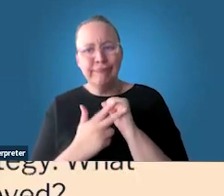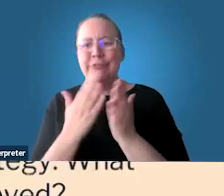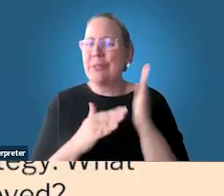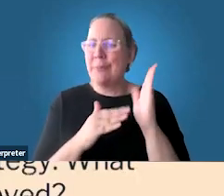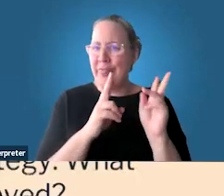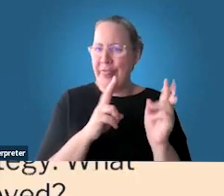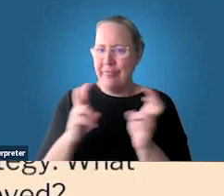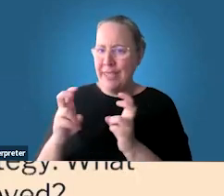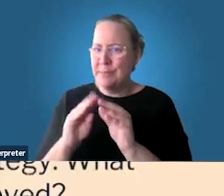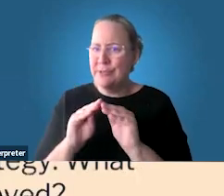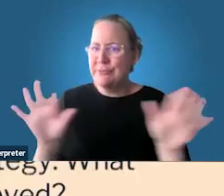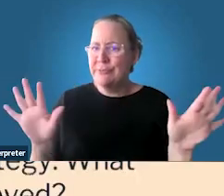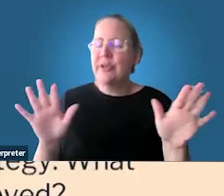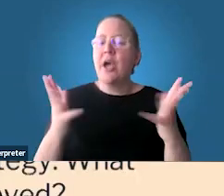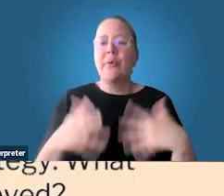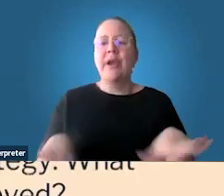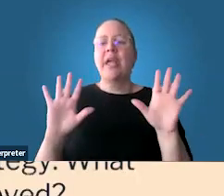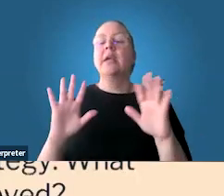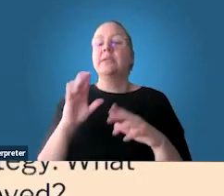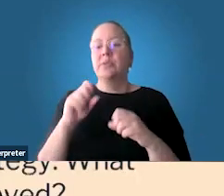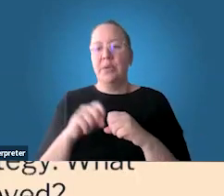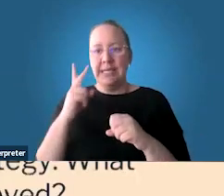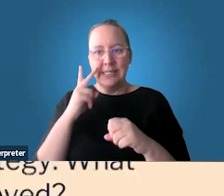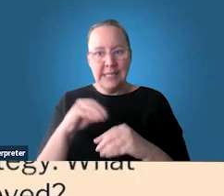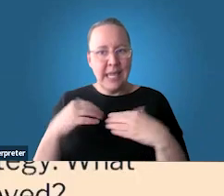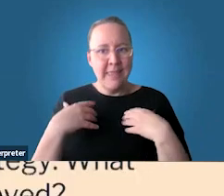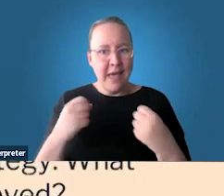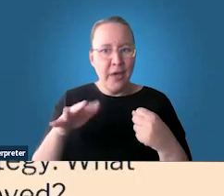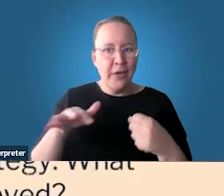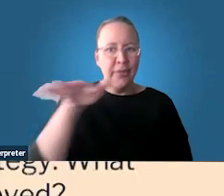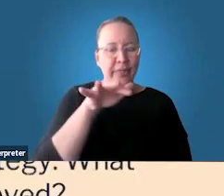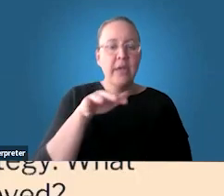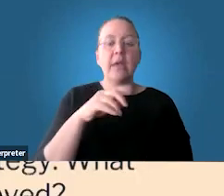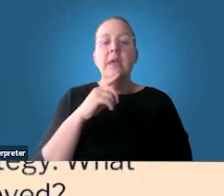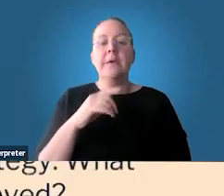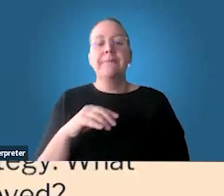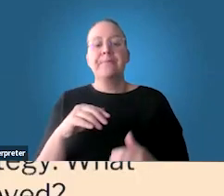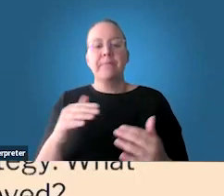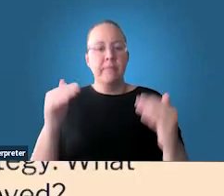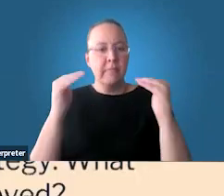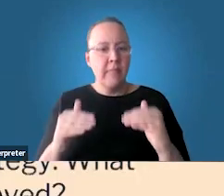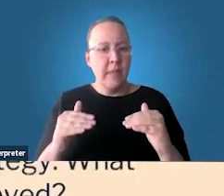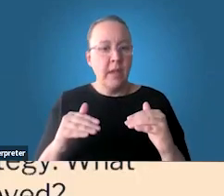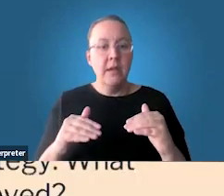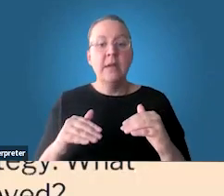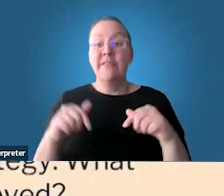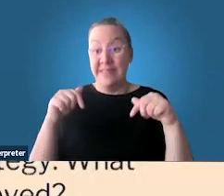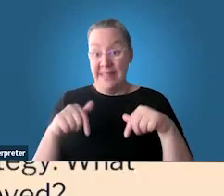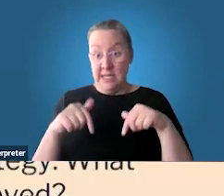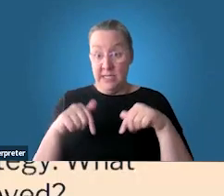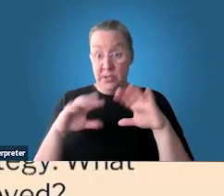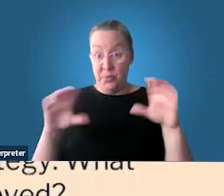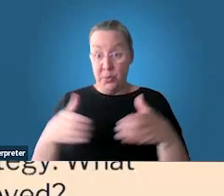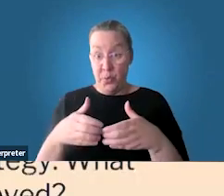are already out there, some of the narratives we already see in the health space. And then there's I think great for for this